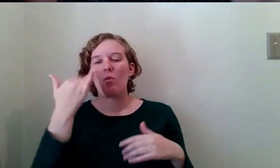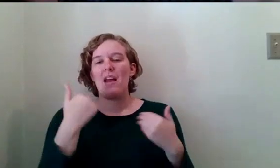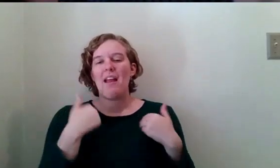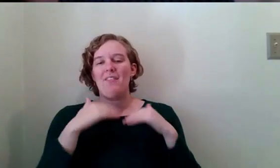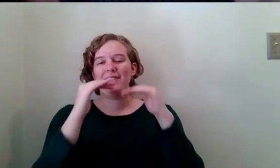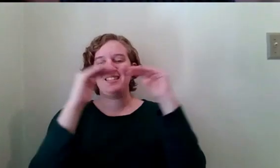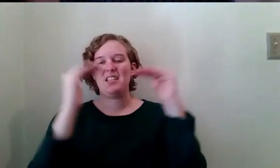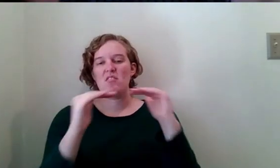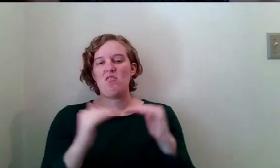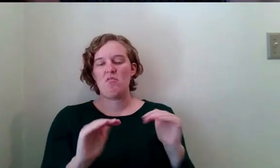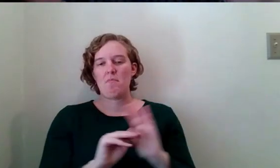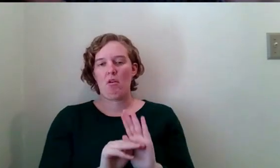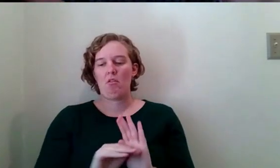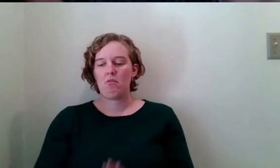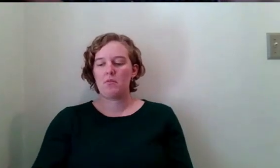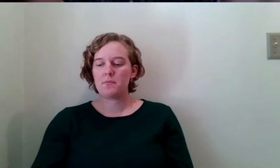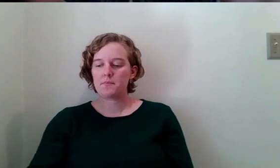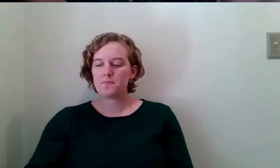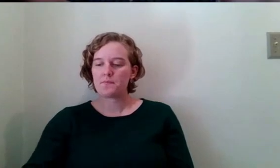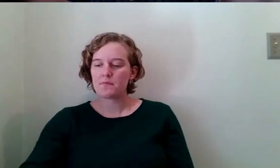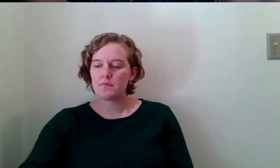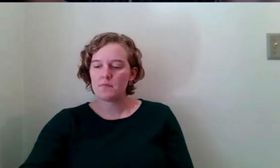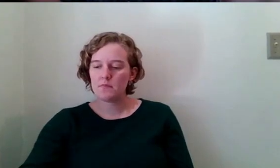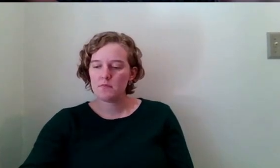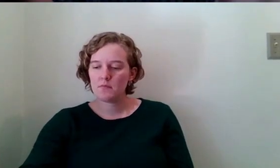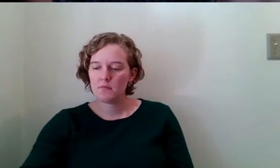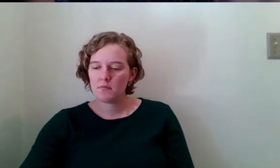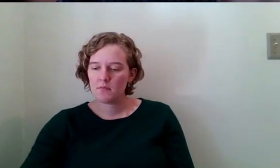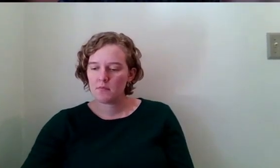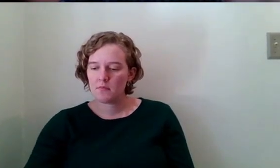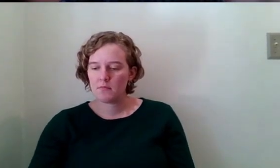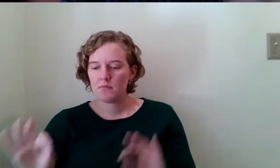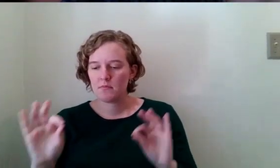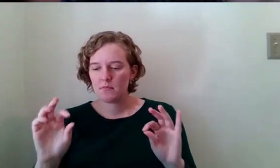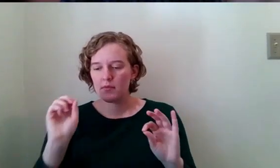basically. All right, super. Thank you very much, Stefik, and